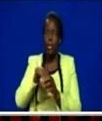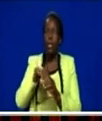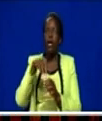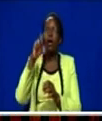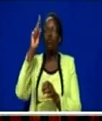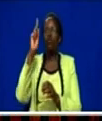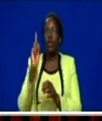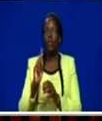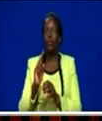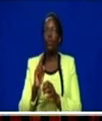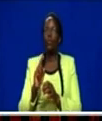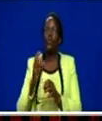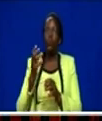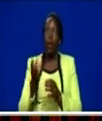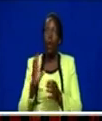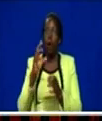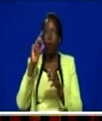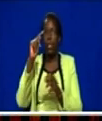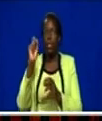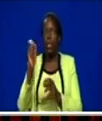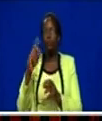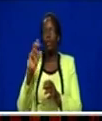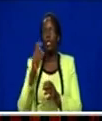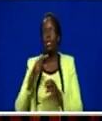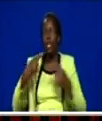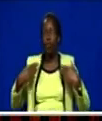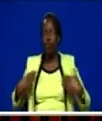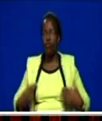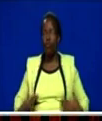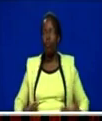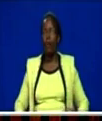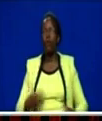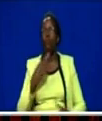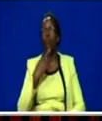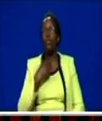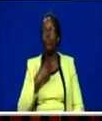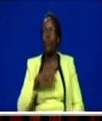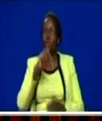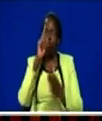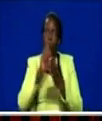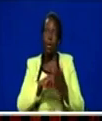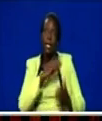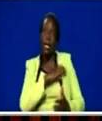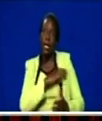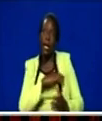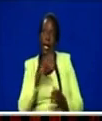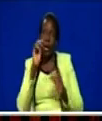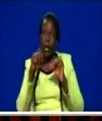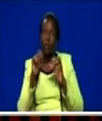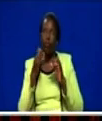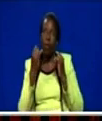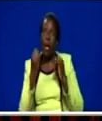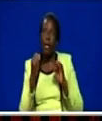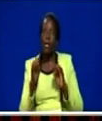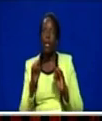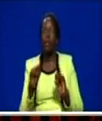theme is human wants. So what character or fact can you identify yourself with the